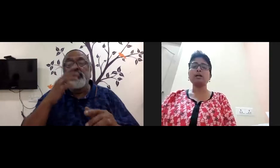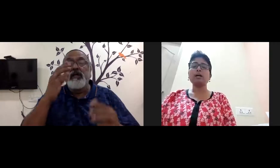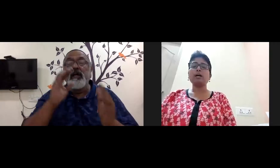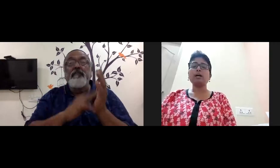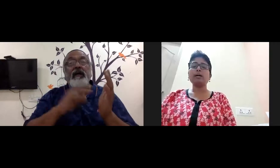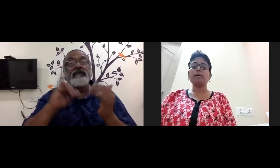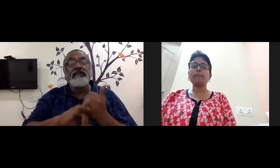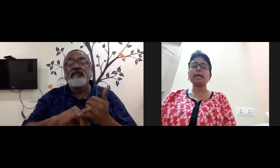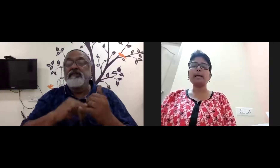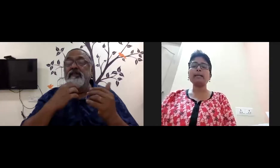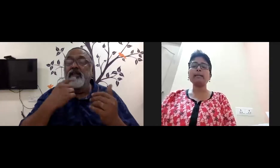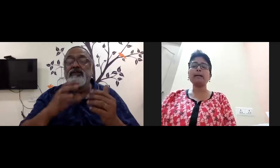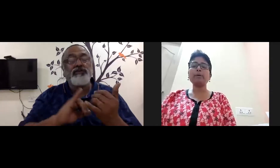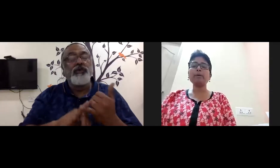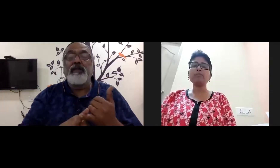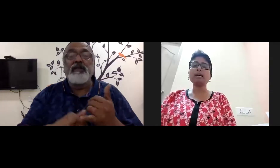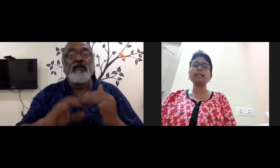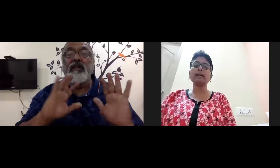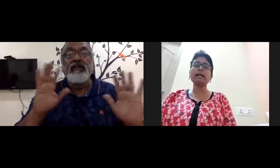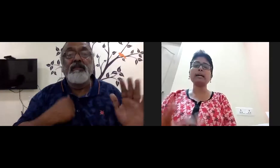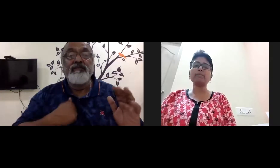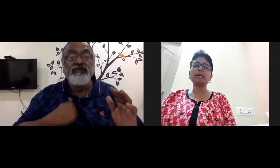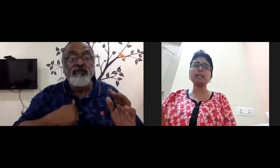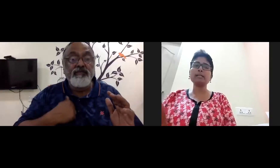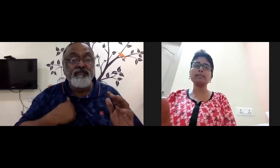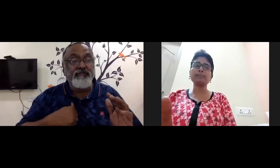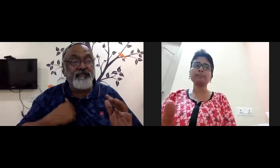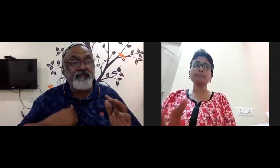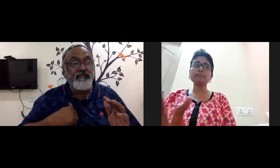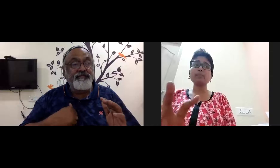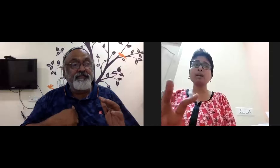sclerosis. And apart from that, I have started,